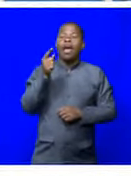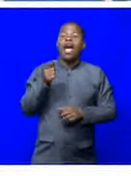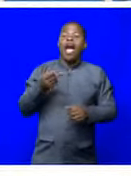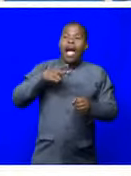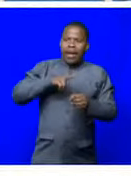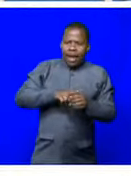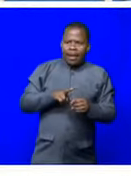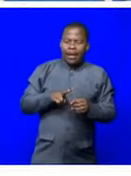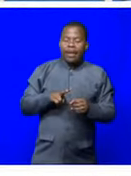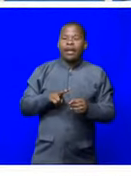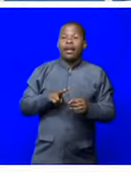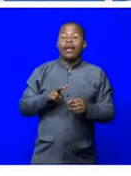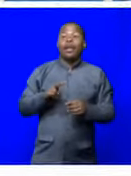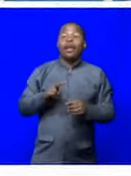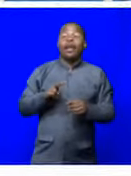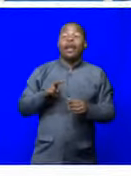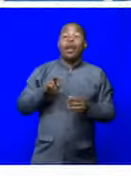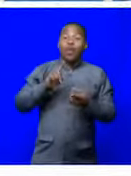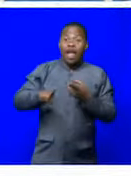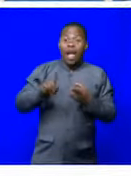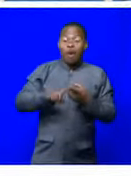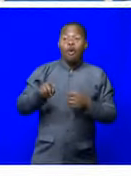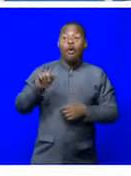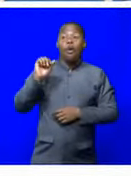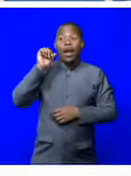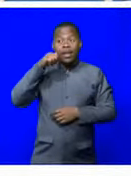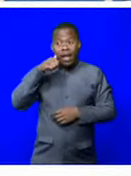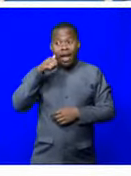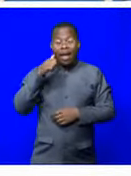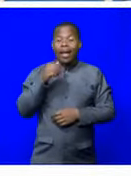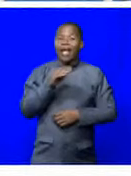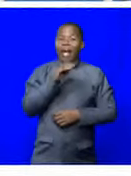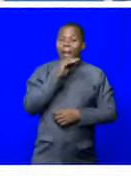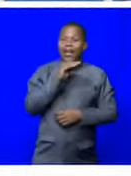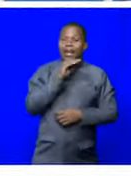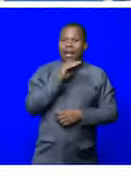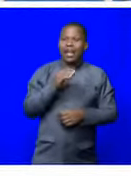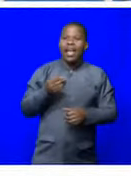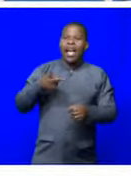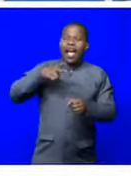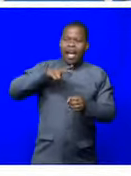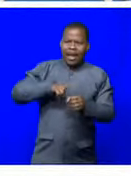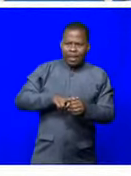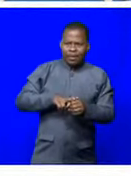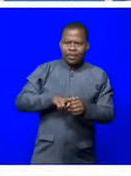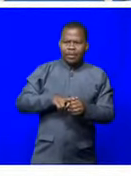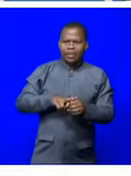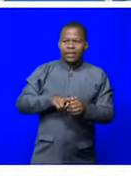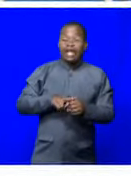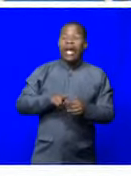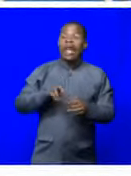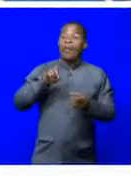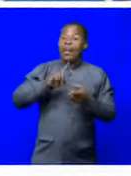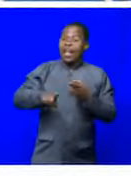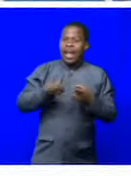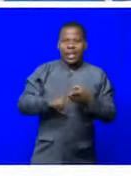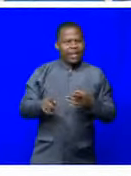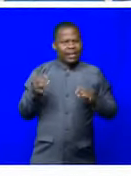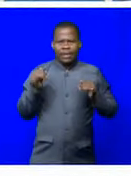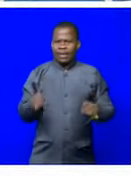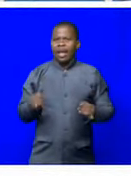game, I would like to divulge their weaknesses,